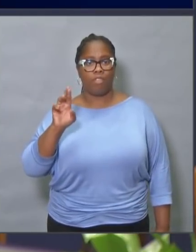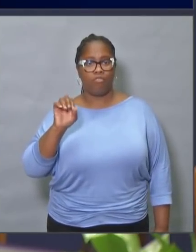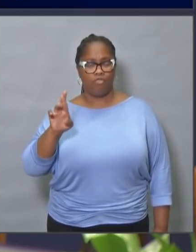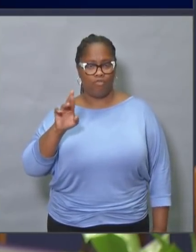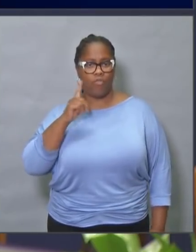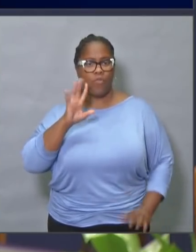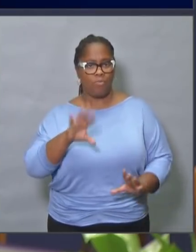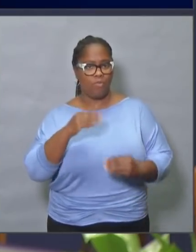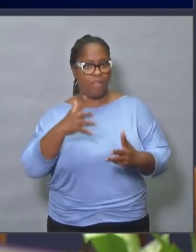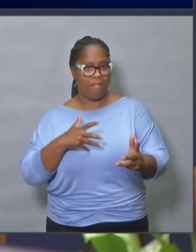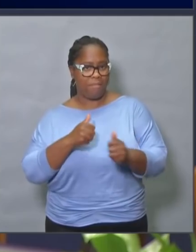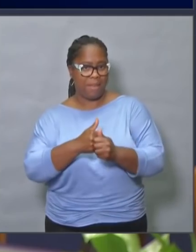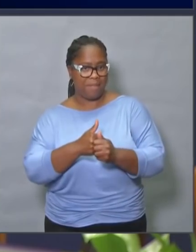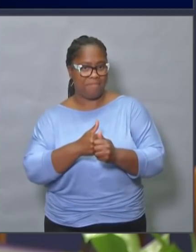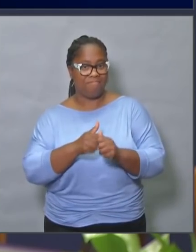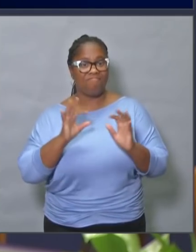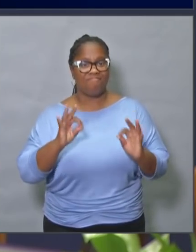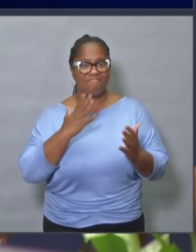update. Thank you.